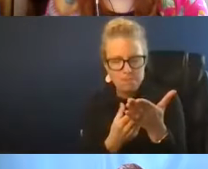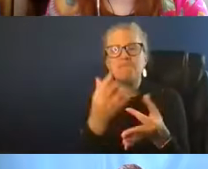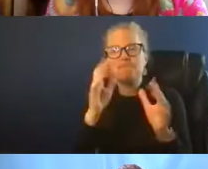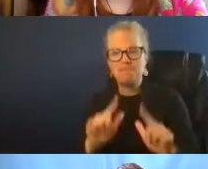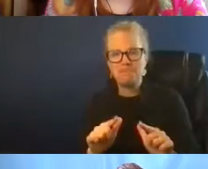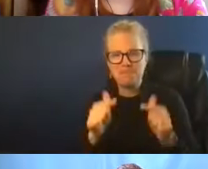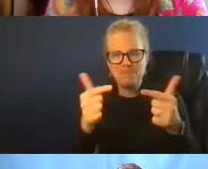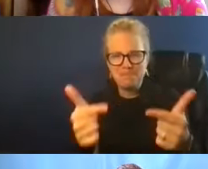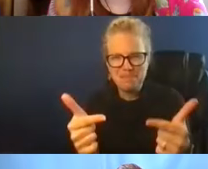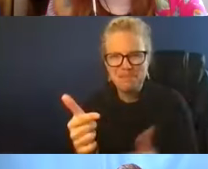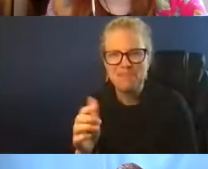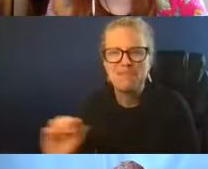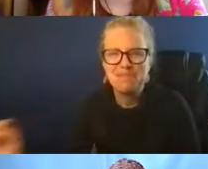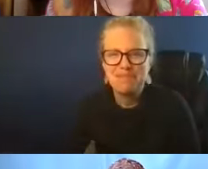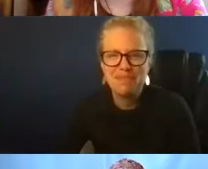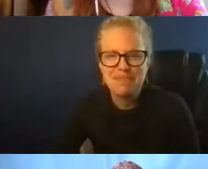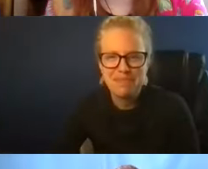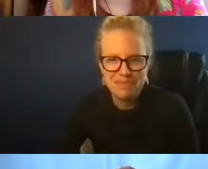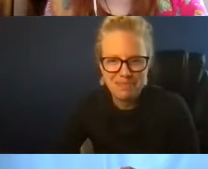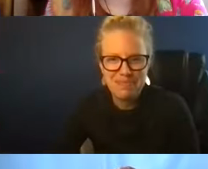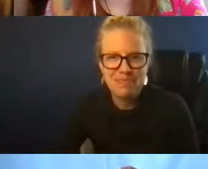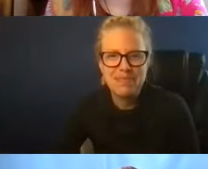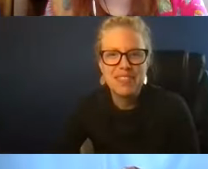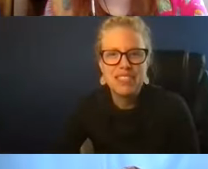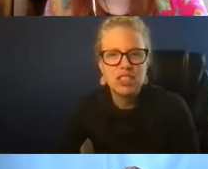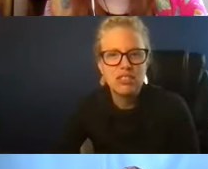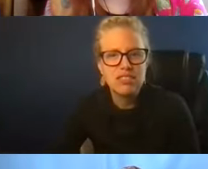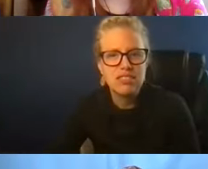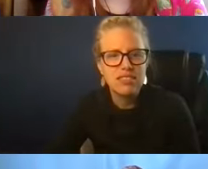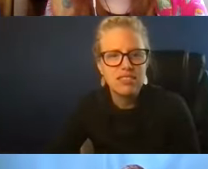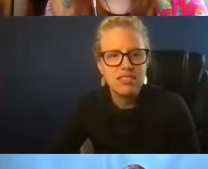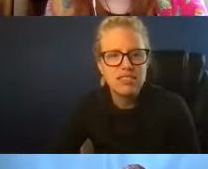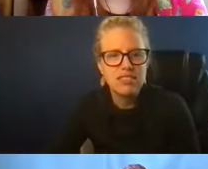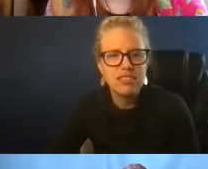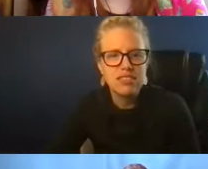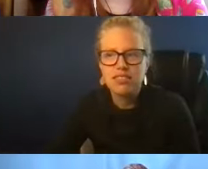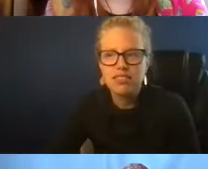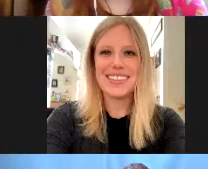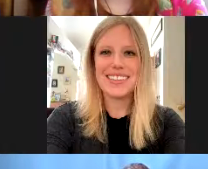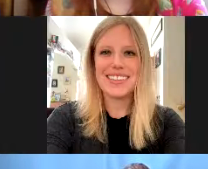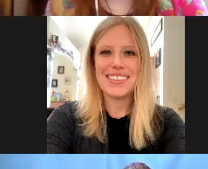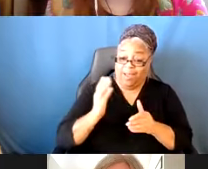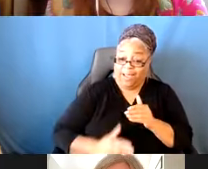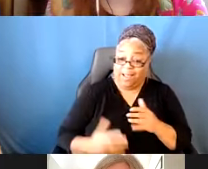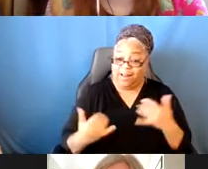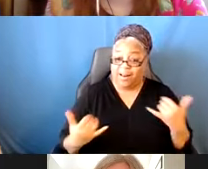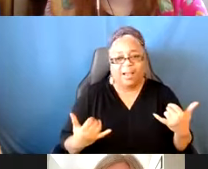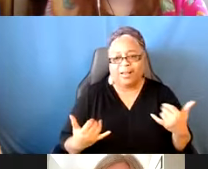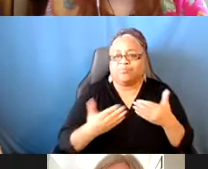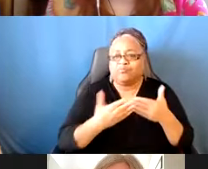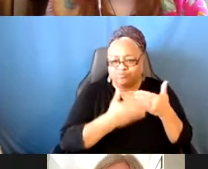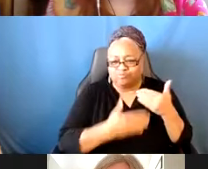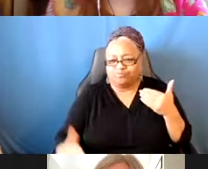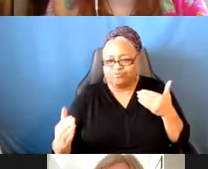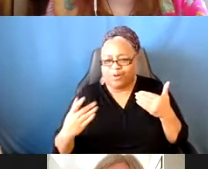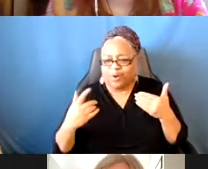Yeah, making sure they're aware that this isn't the end of the road for our work together. We're here as much or as little as they need.